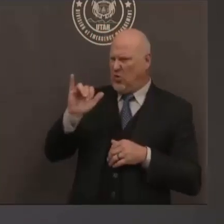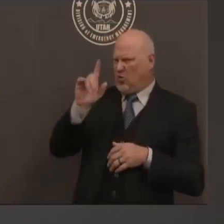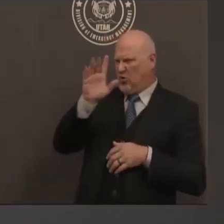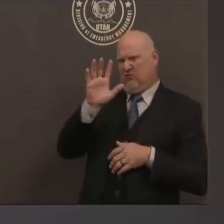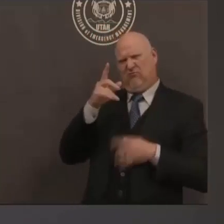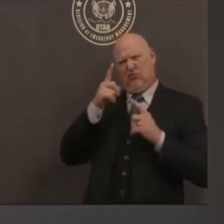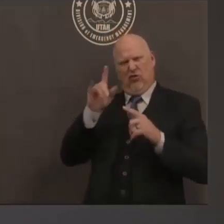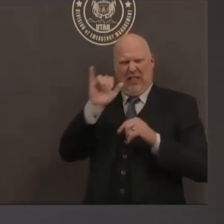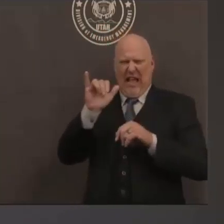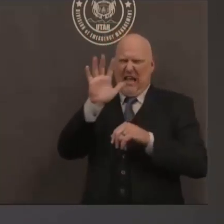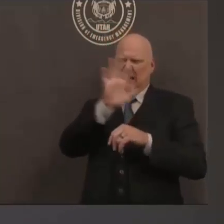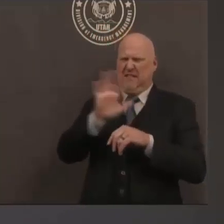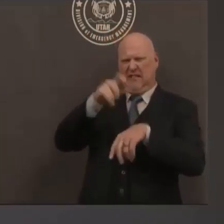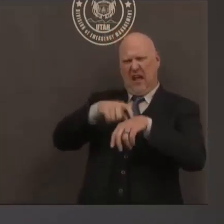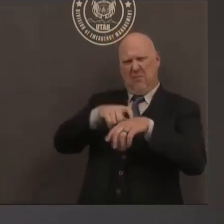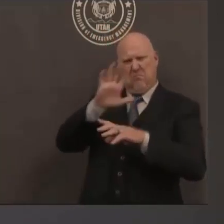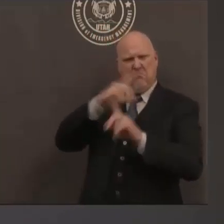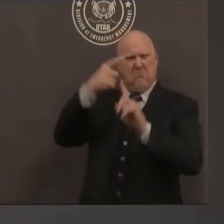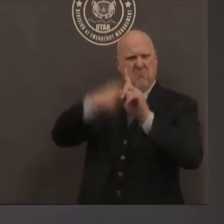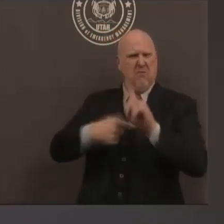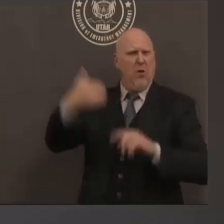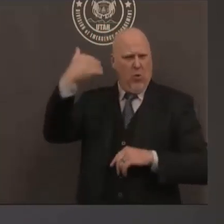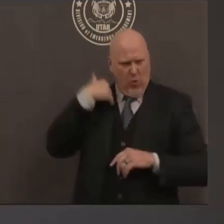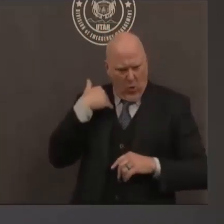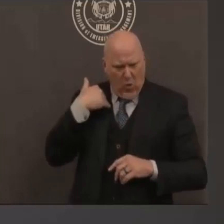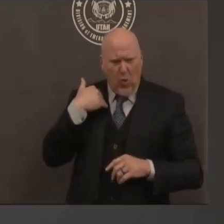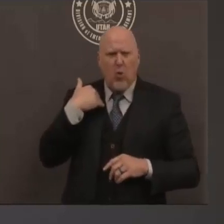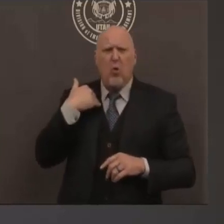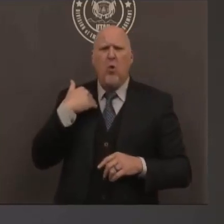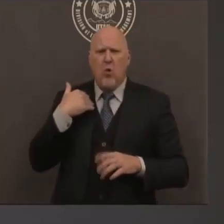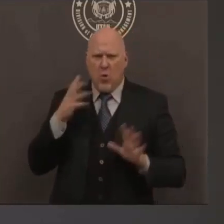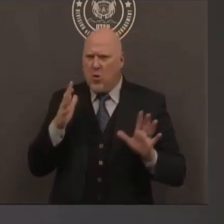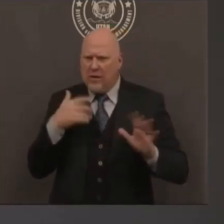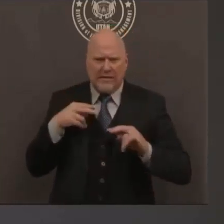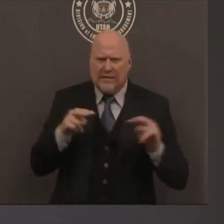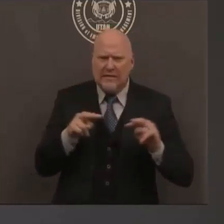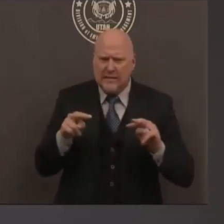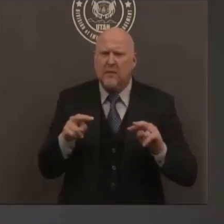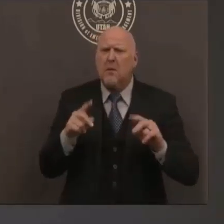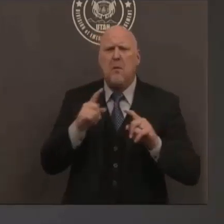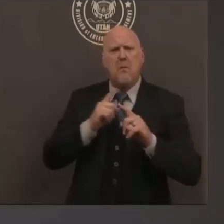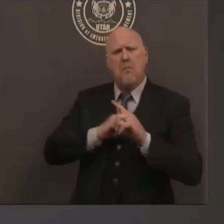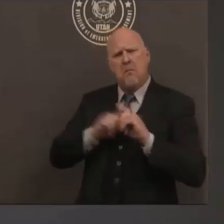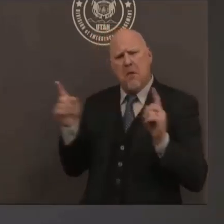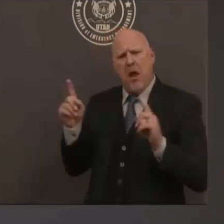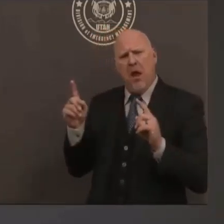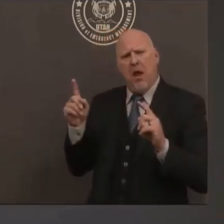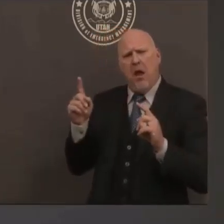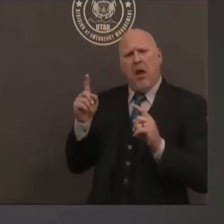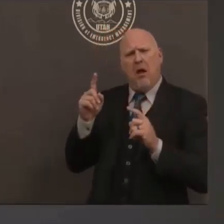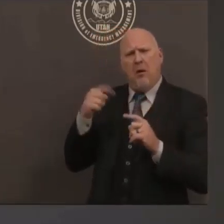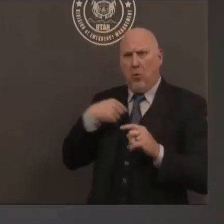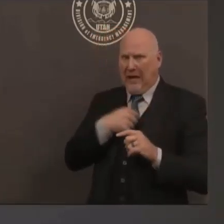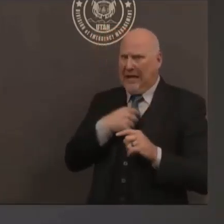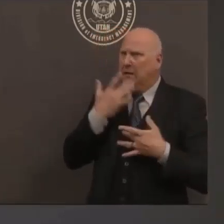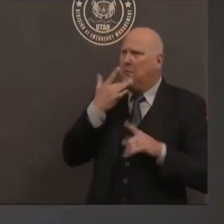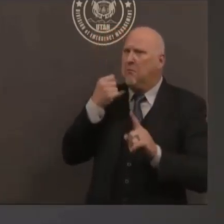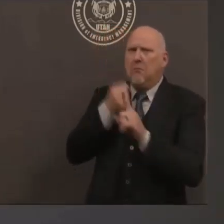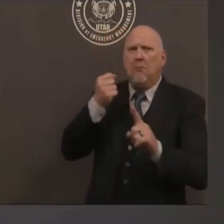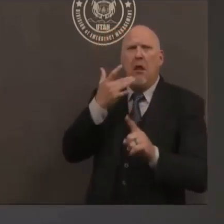we found some successes in getting our supply chains enhanced, and we saw